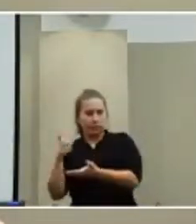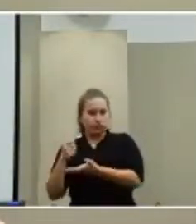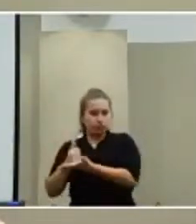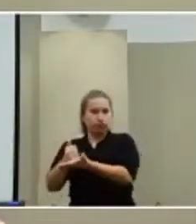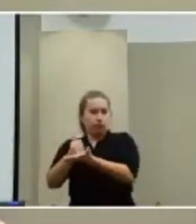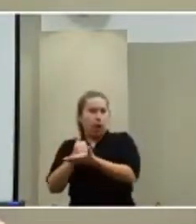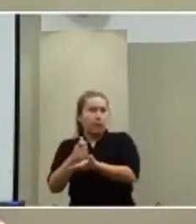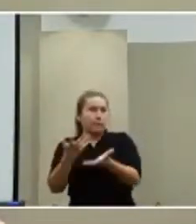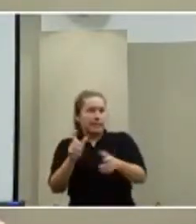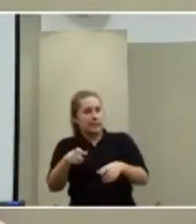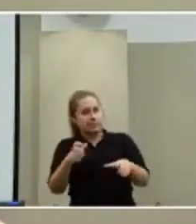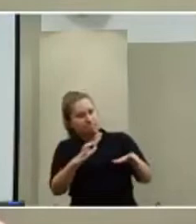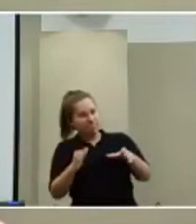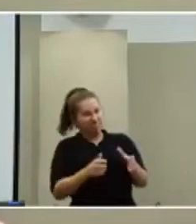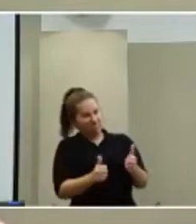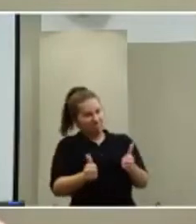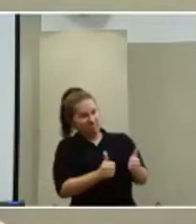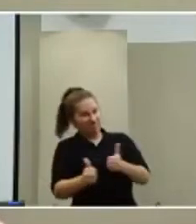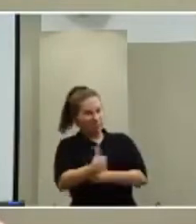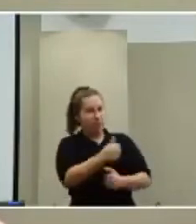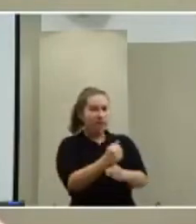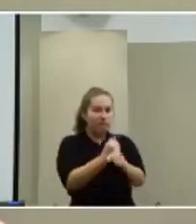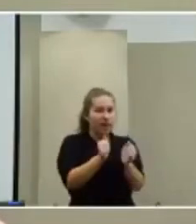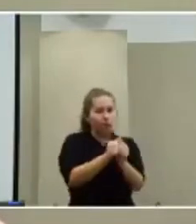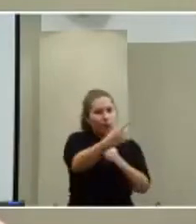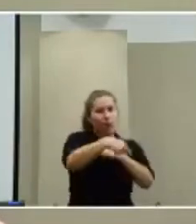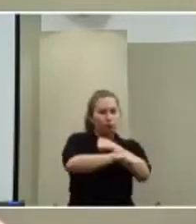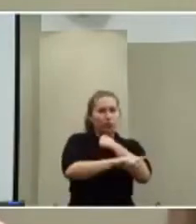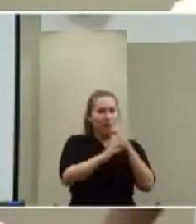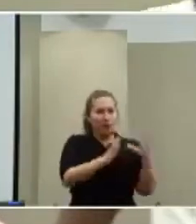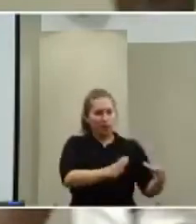your trash cans to get past. So thank you.